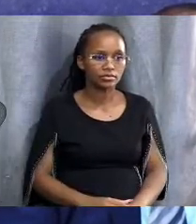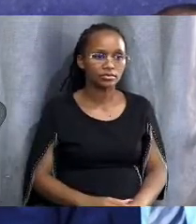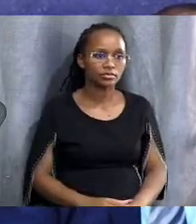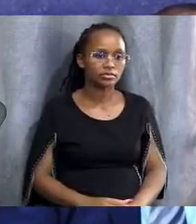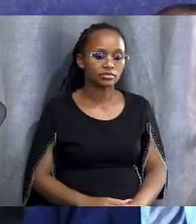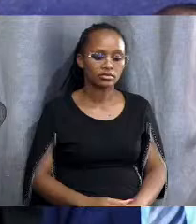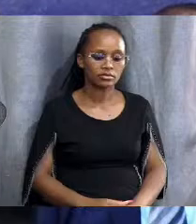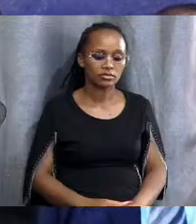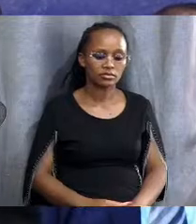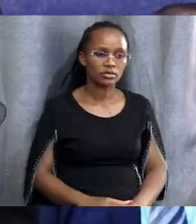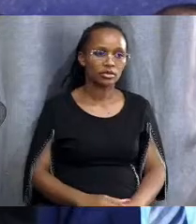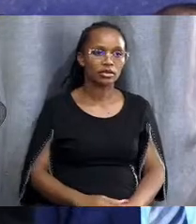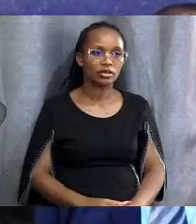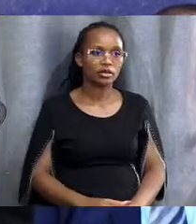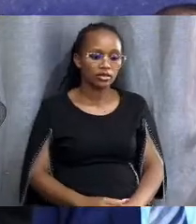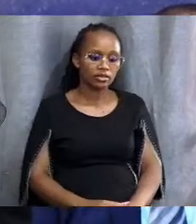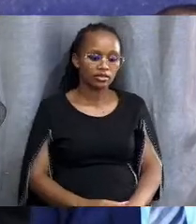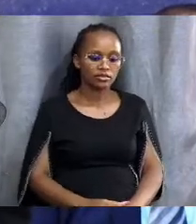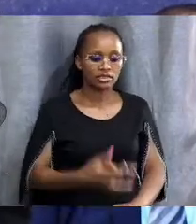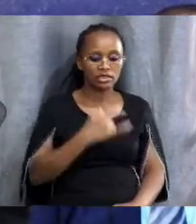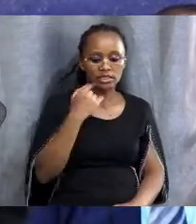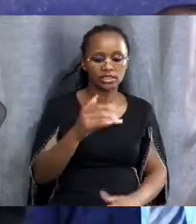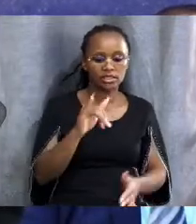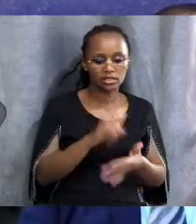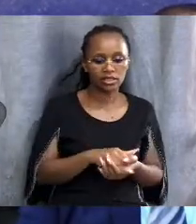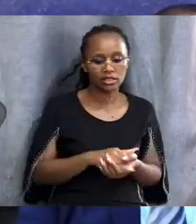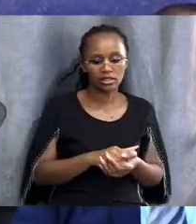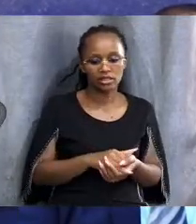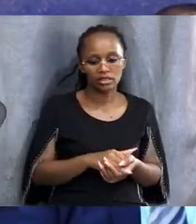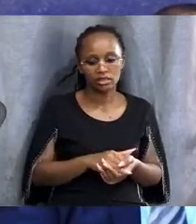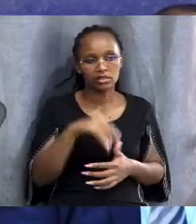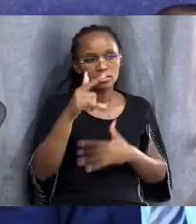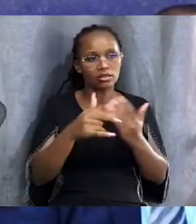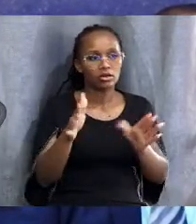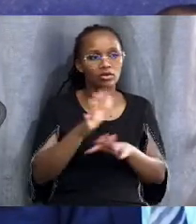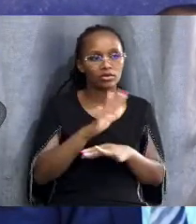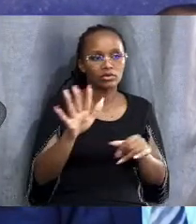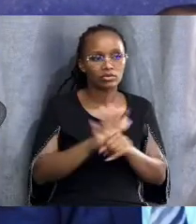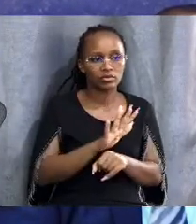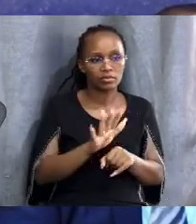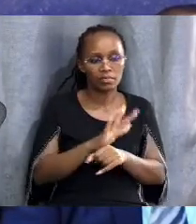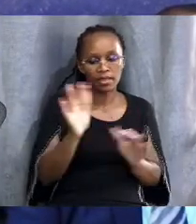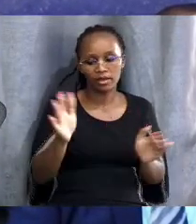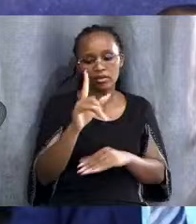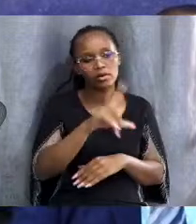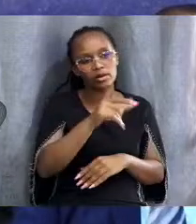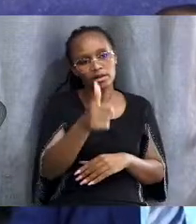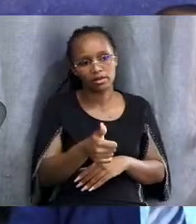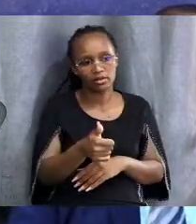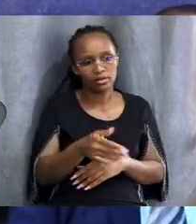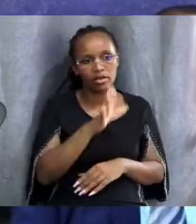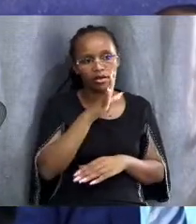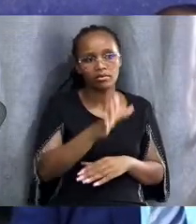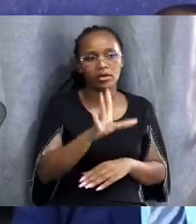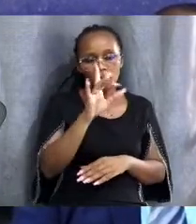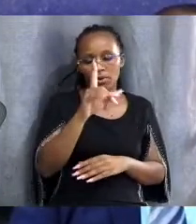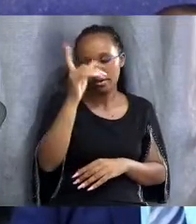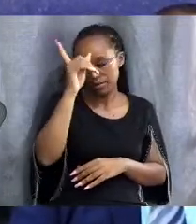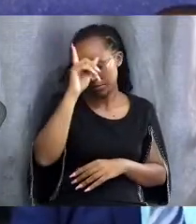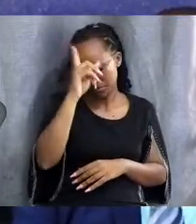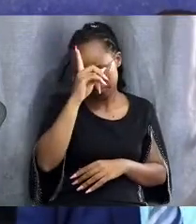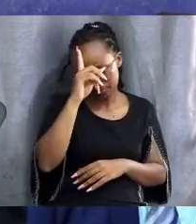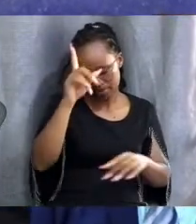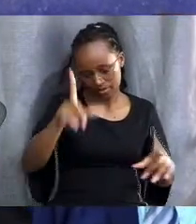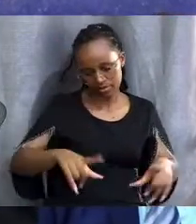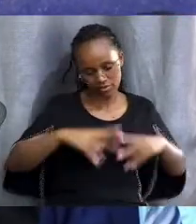And that is why he is saying, strive for full restoration, encourage one another, be of one mind, live